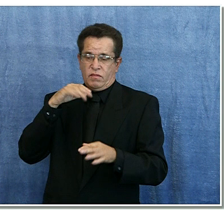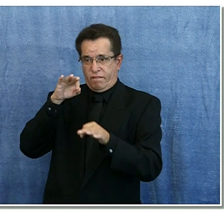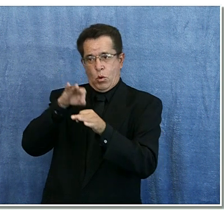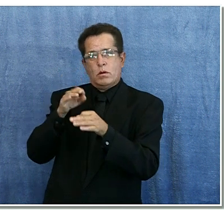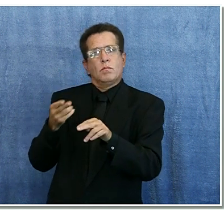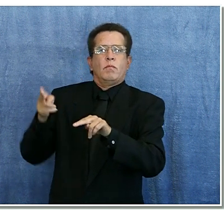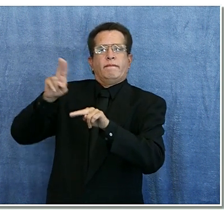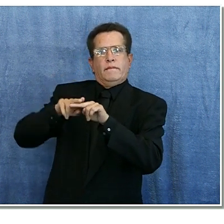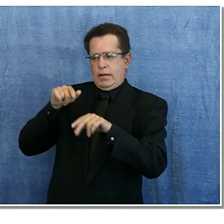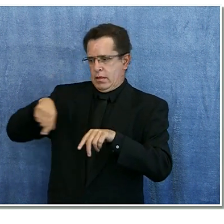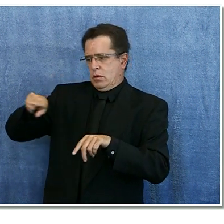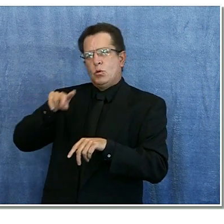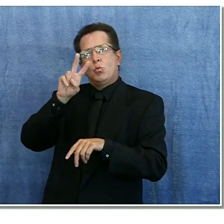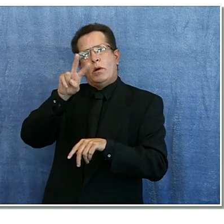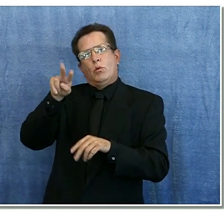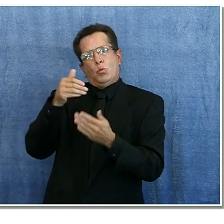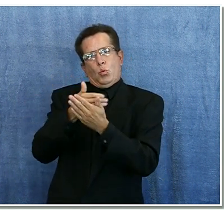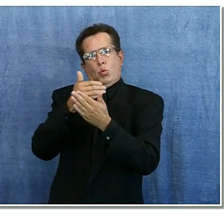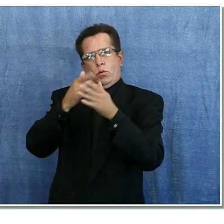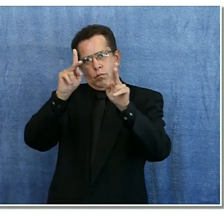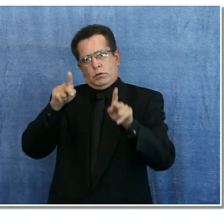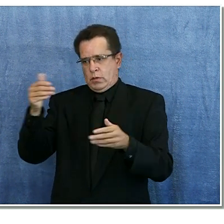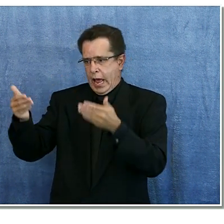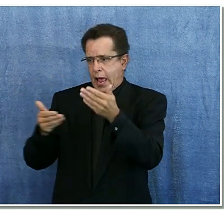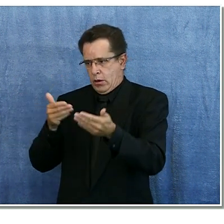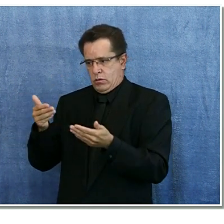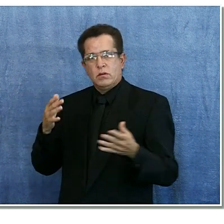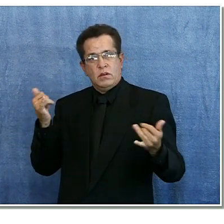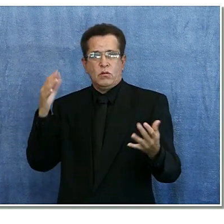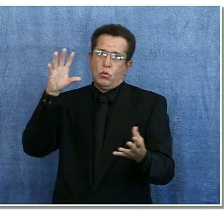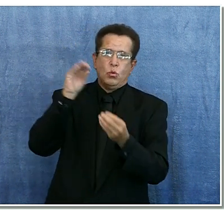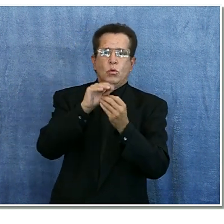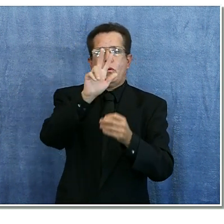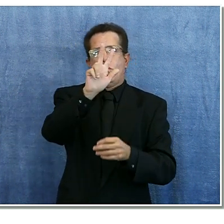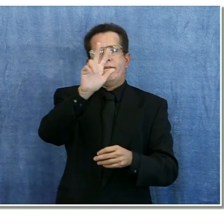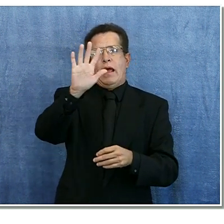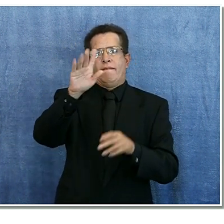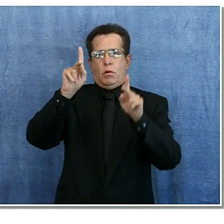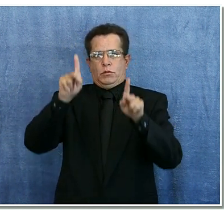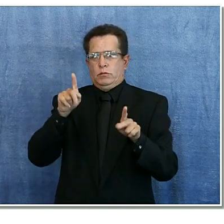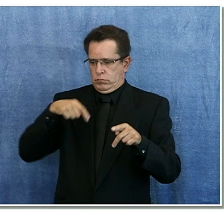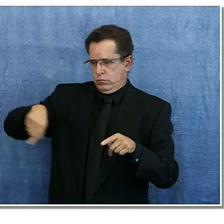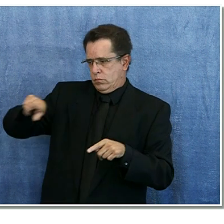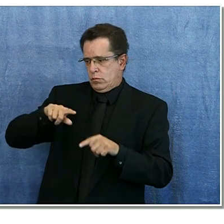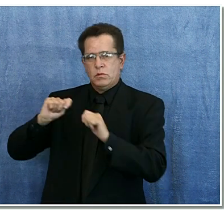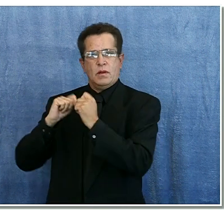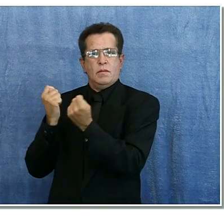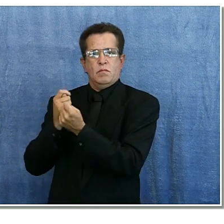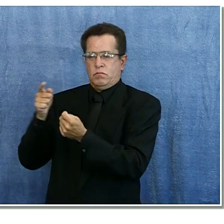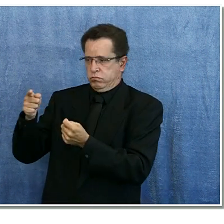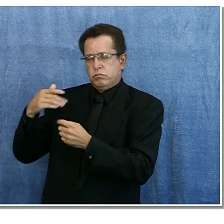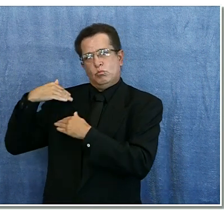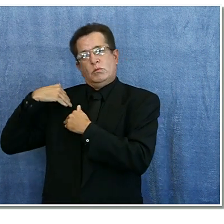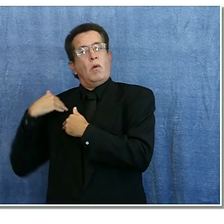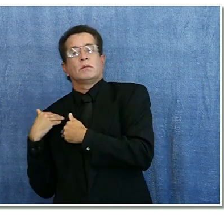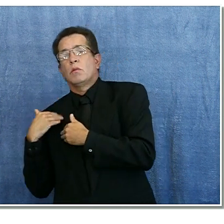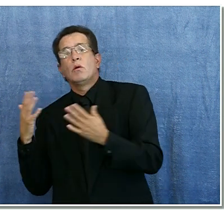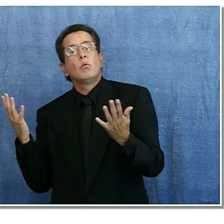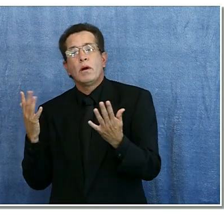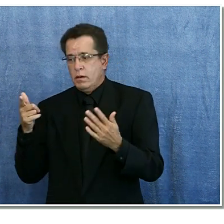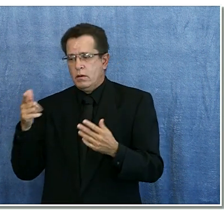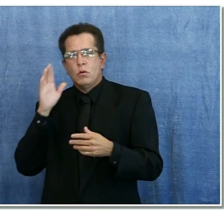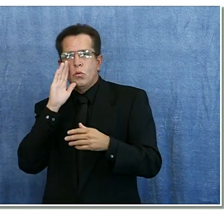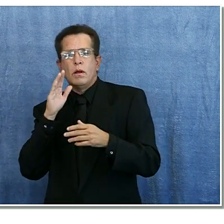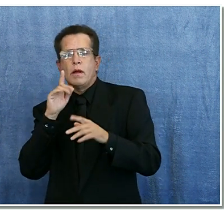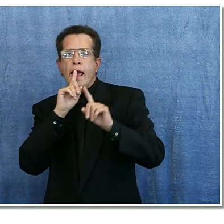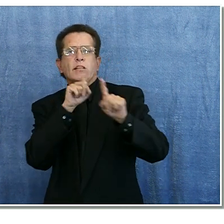with 22 new team members for a total of 35 now supporting that effort. They will respond to complaints